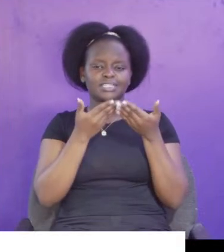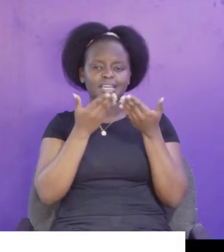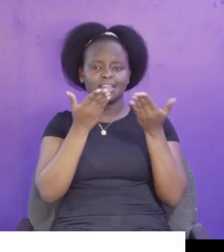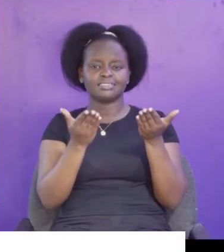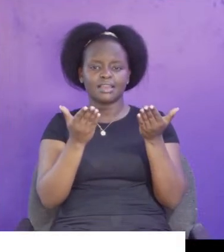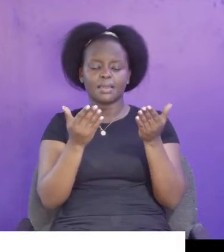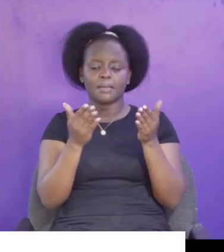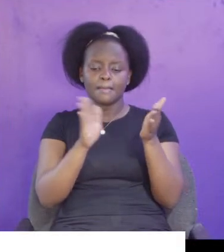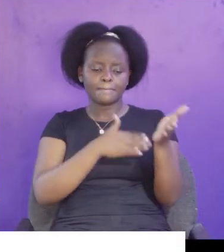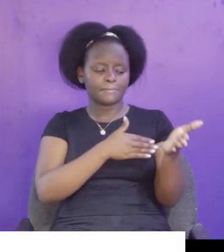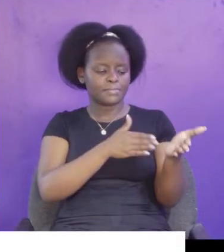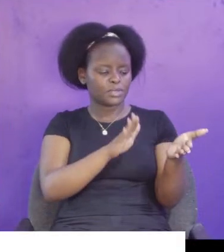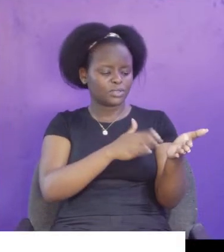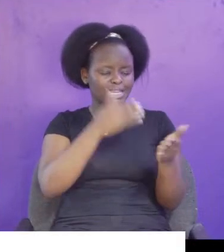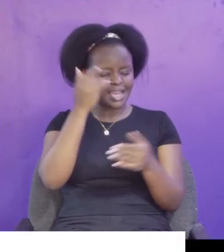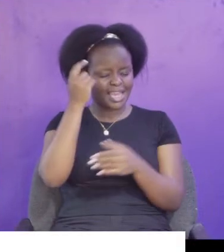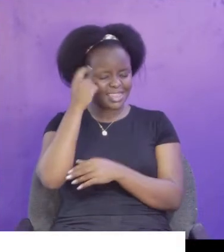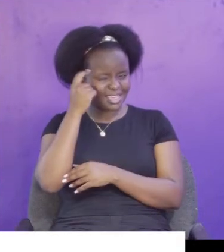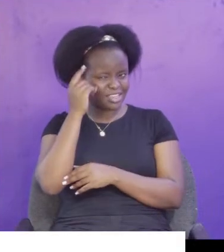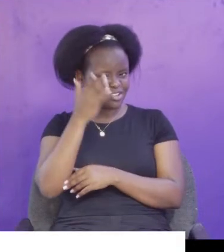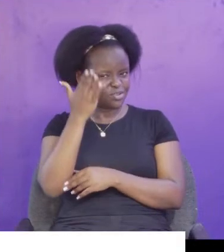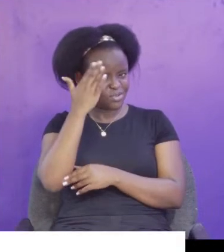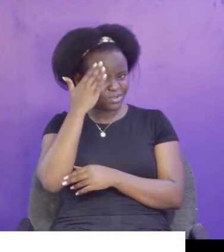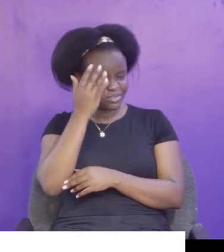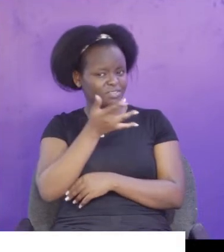think you know the favorite song.